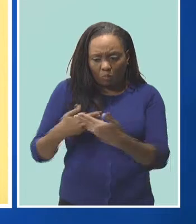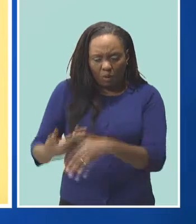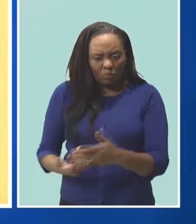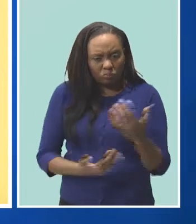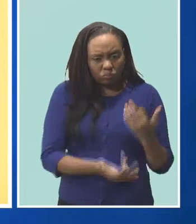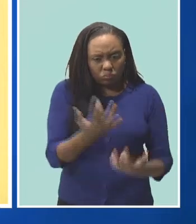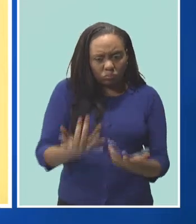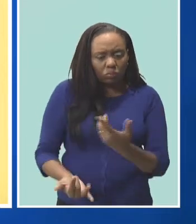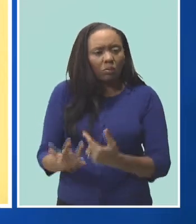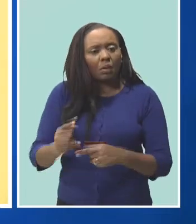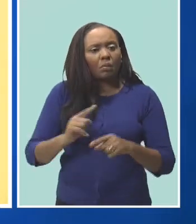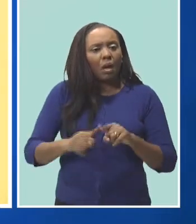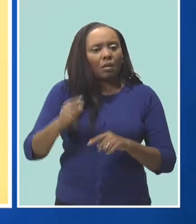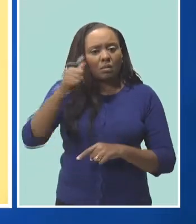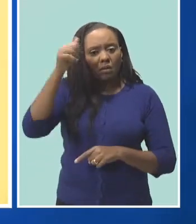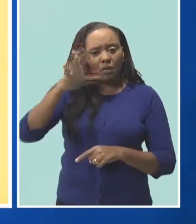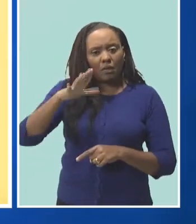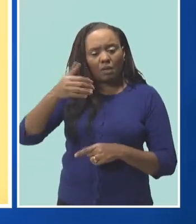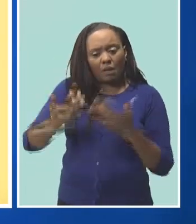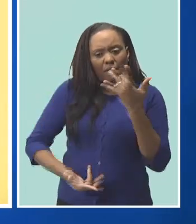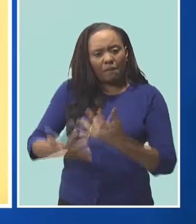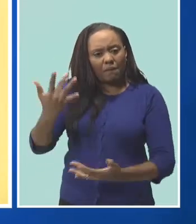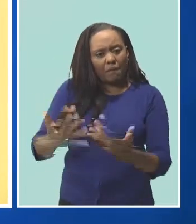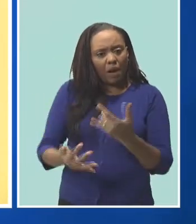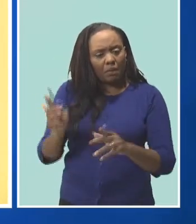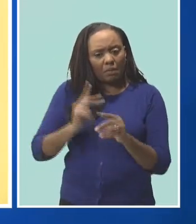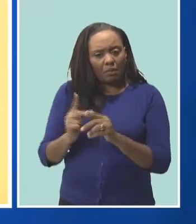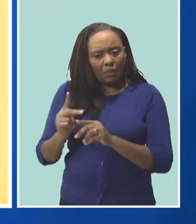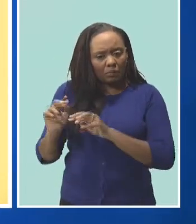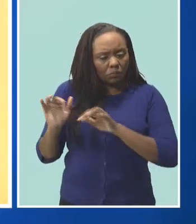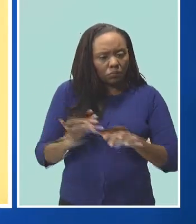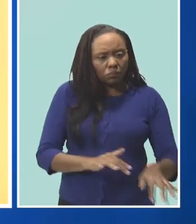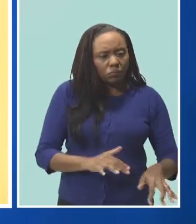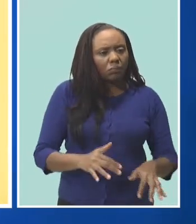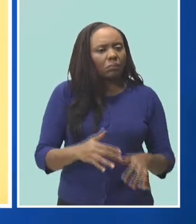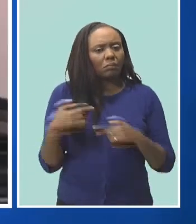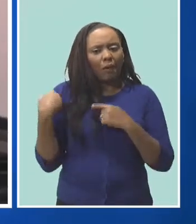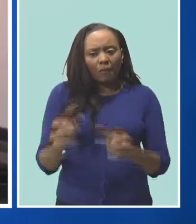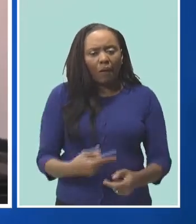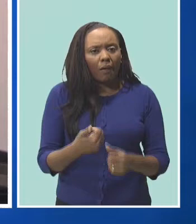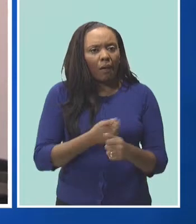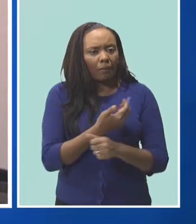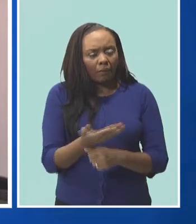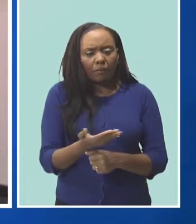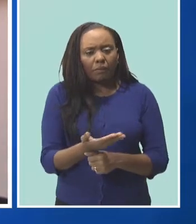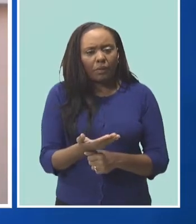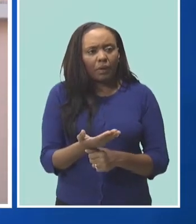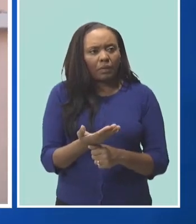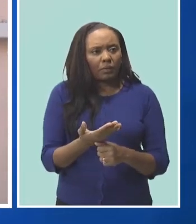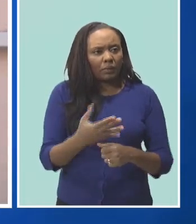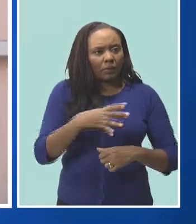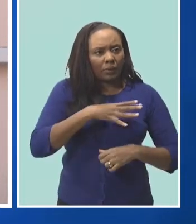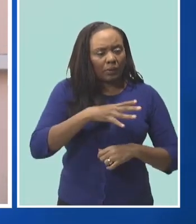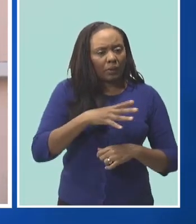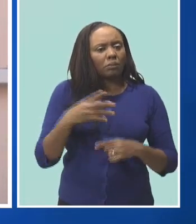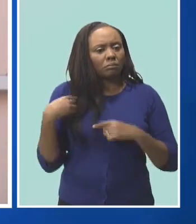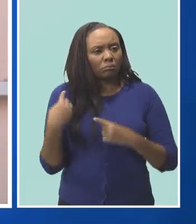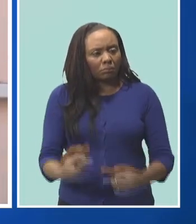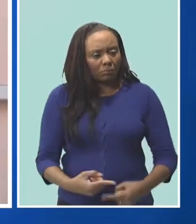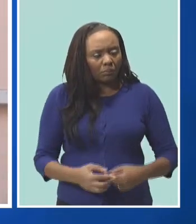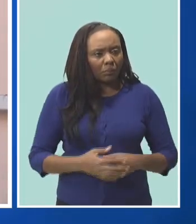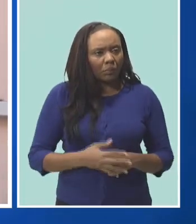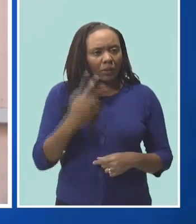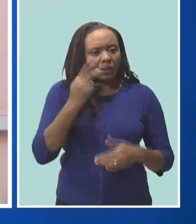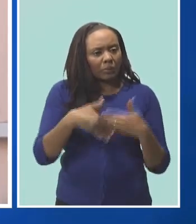already on site. And so far, everything has been contained, and we're looking forward to going forward and seeing exactly what happens from